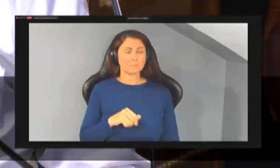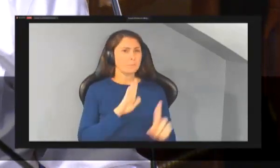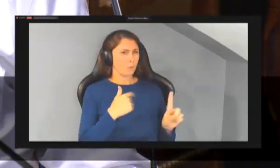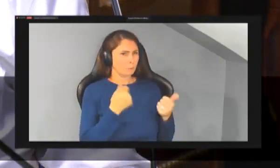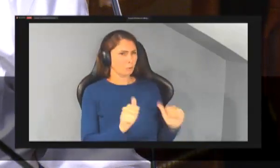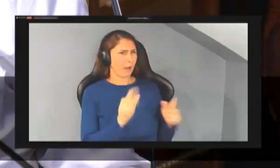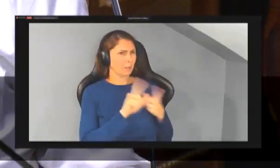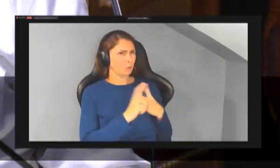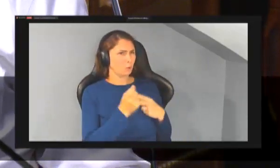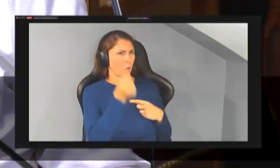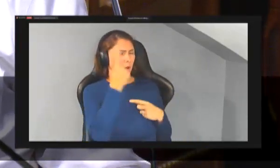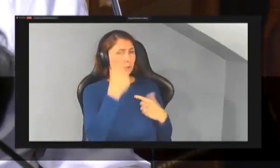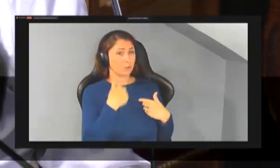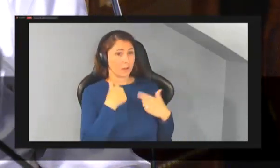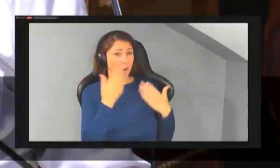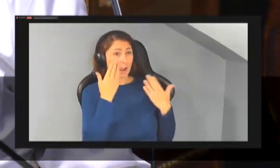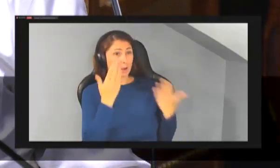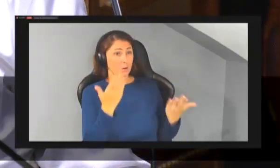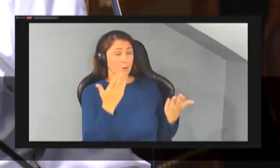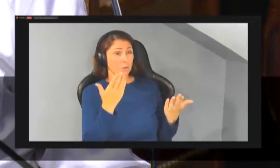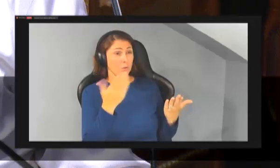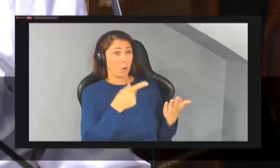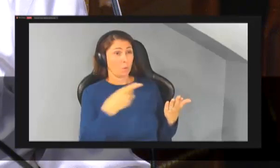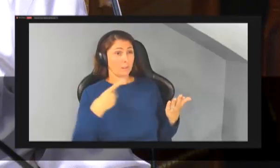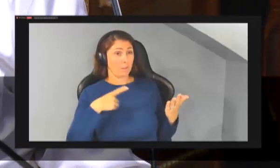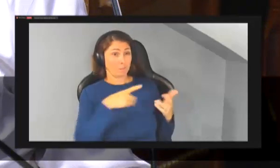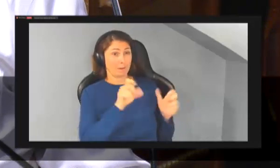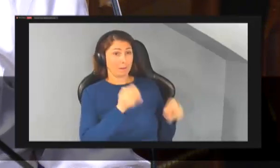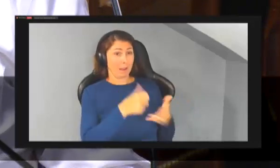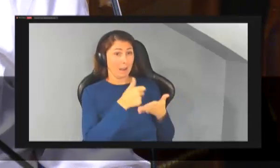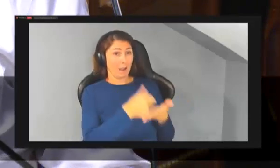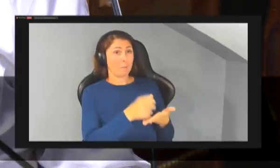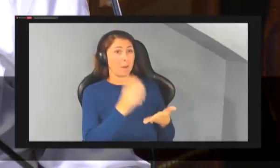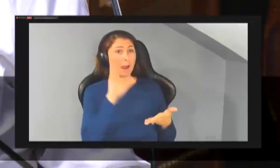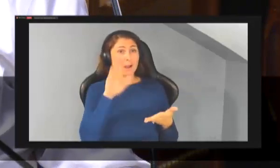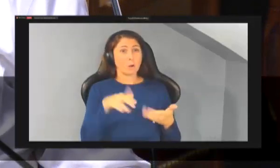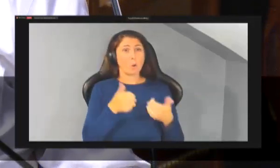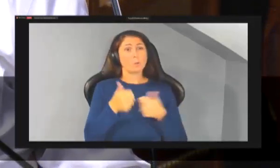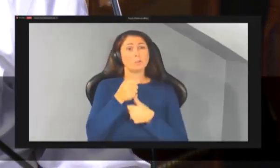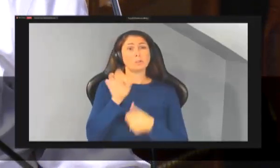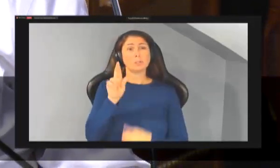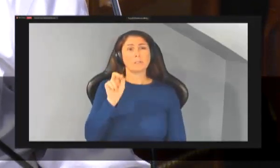I don't know if Deputy Mayor Pollack can help, or I know Chief Frank,